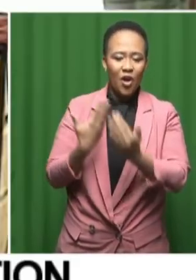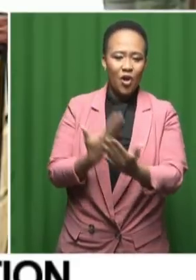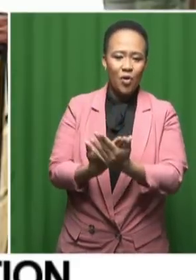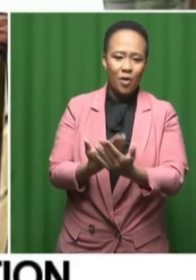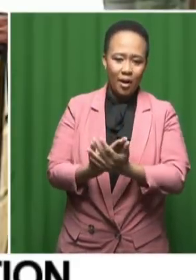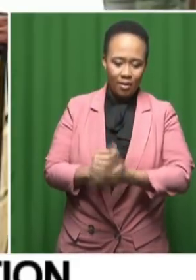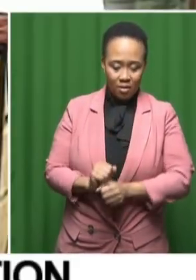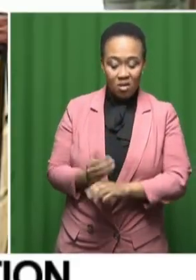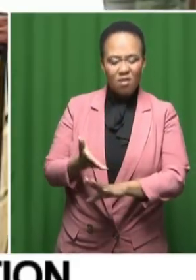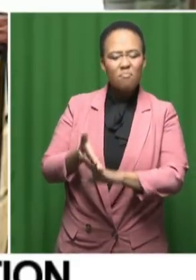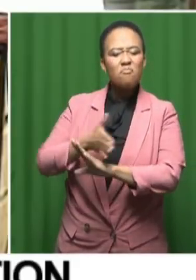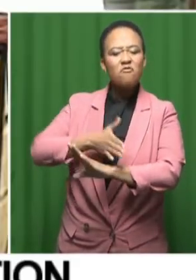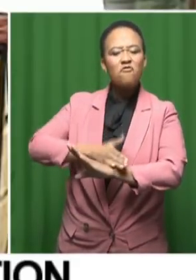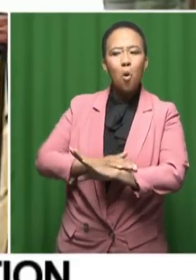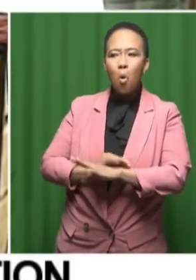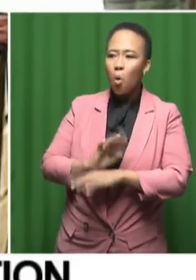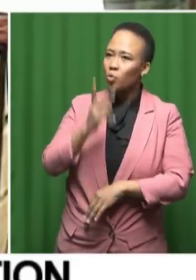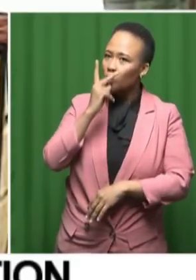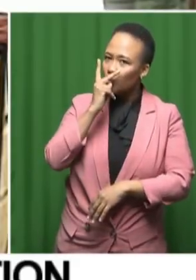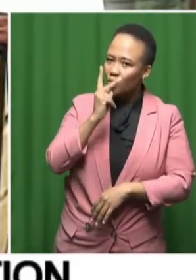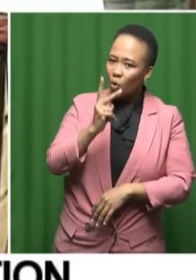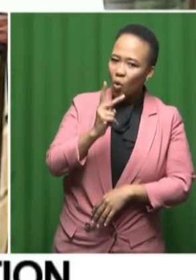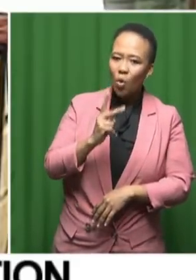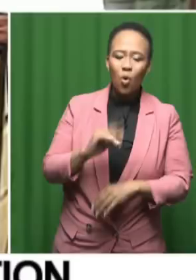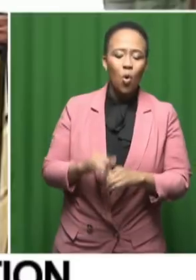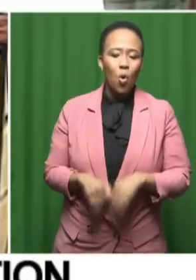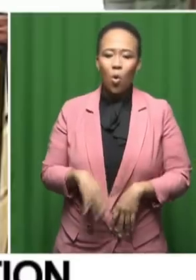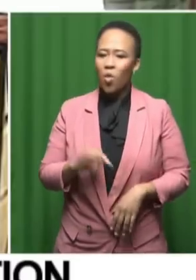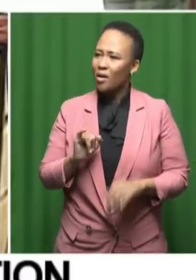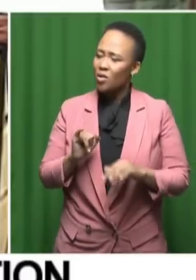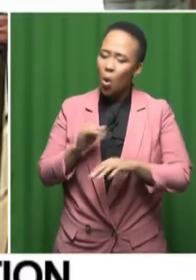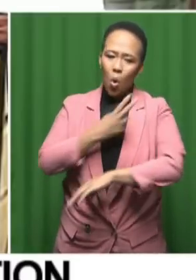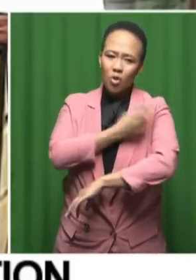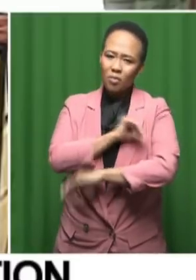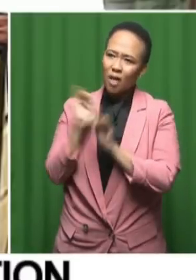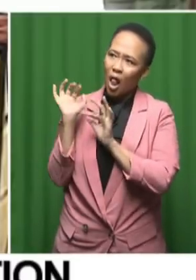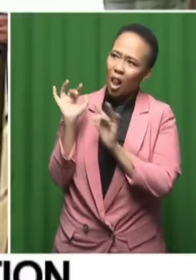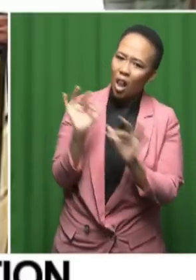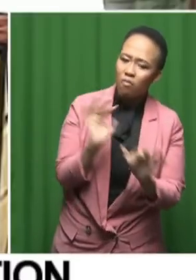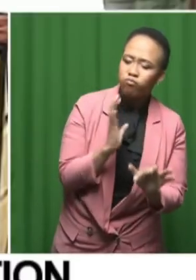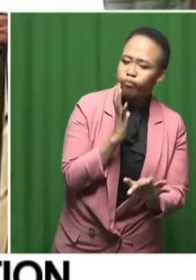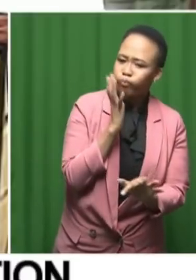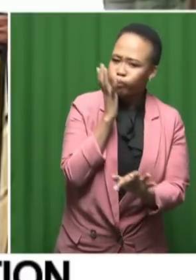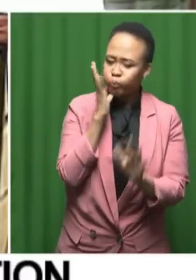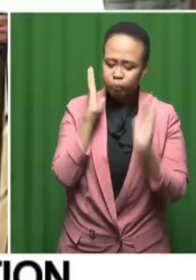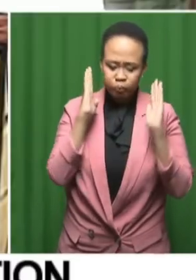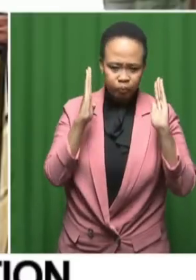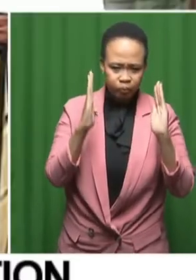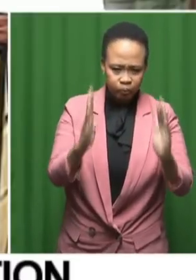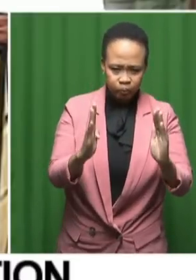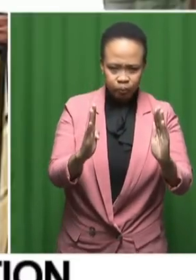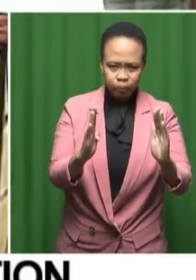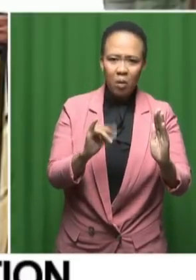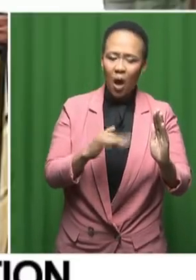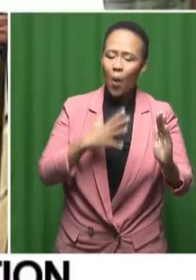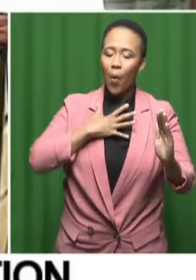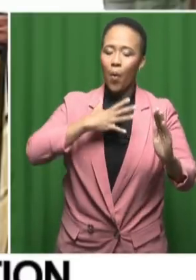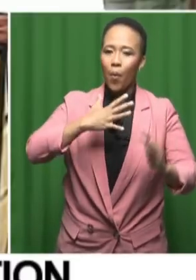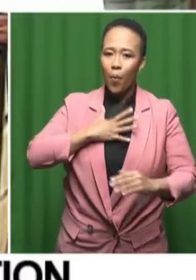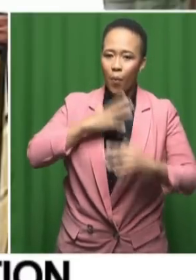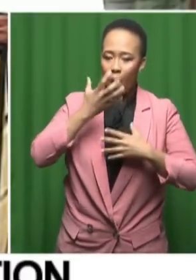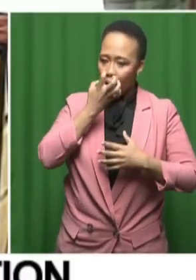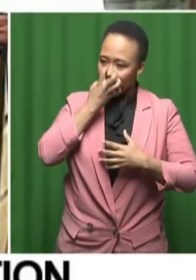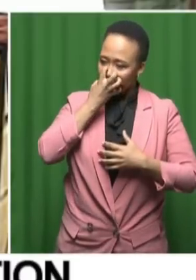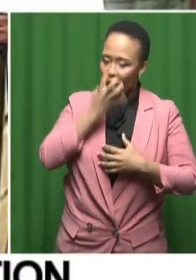you've seen in the previous waves with overcrowding in hospitals, people on the corridors waiting for oxygen. No, this time we do